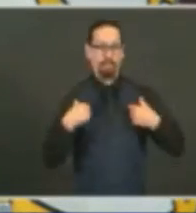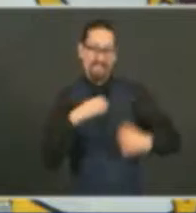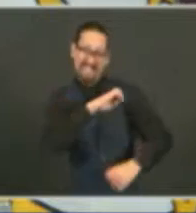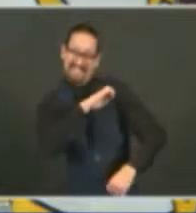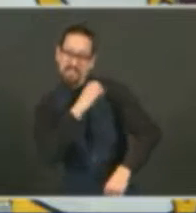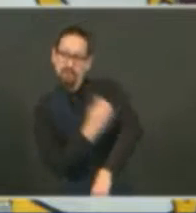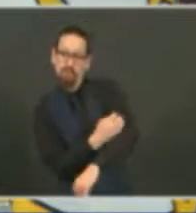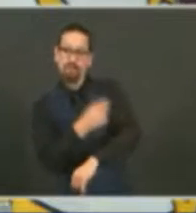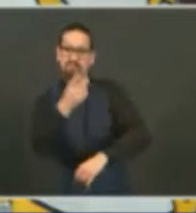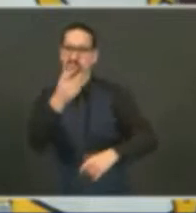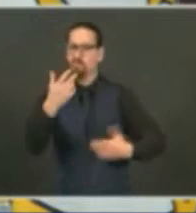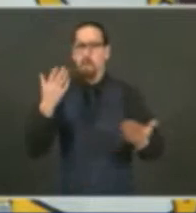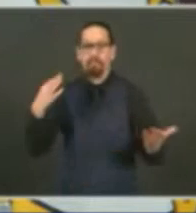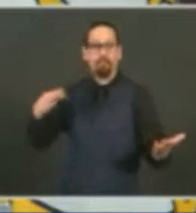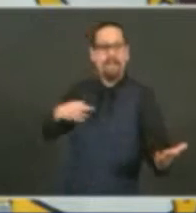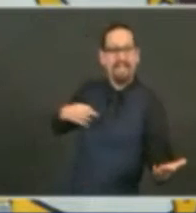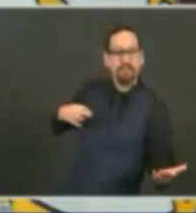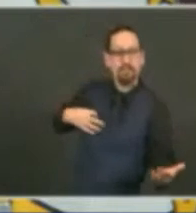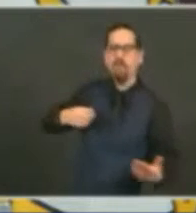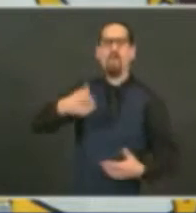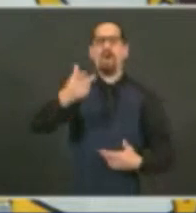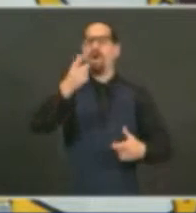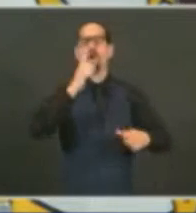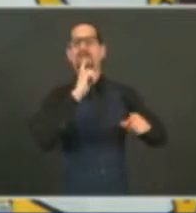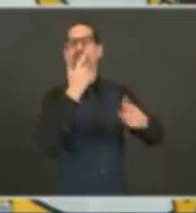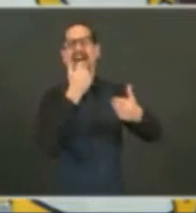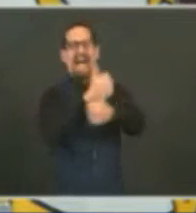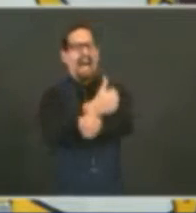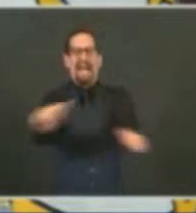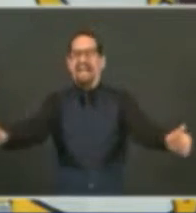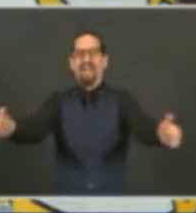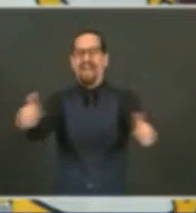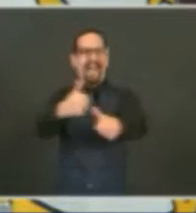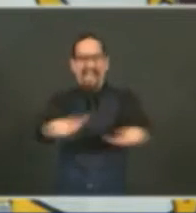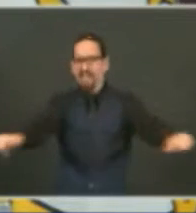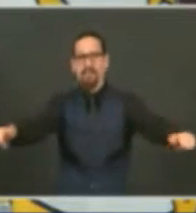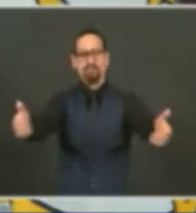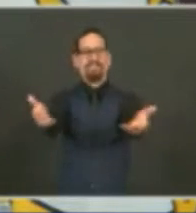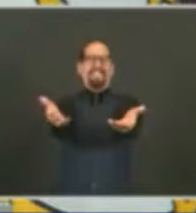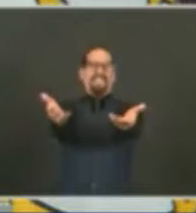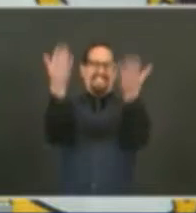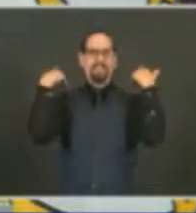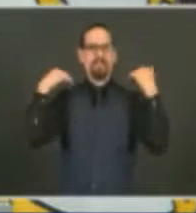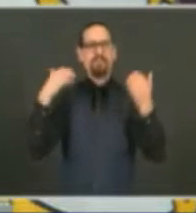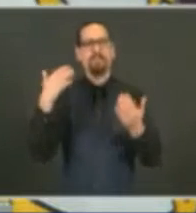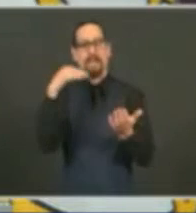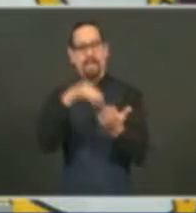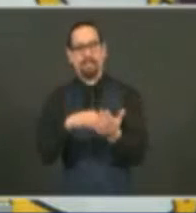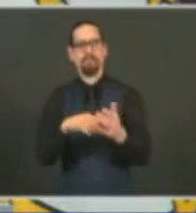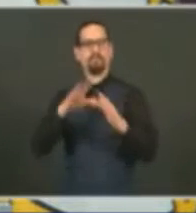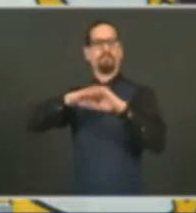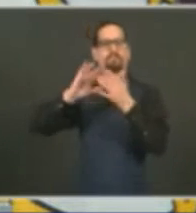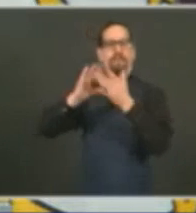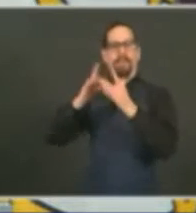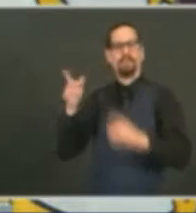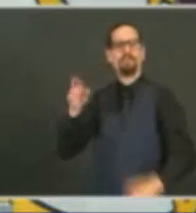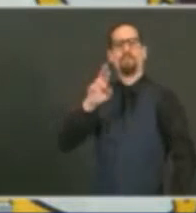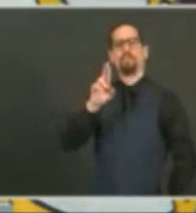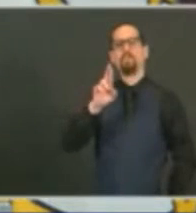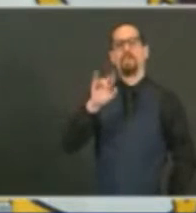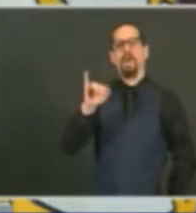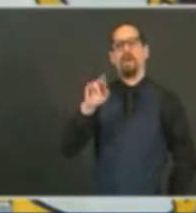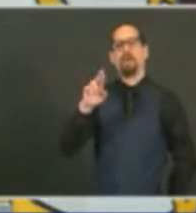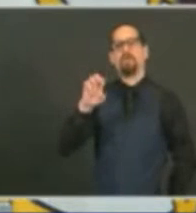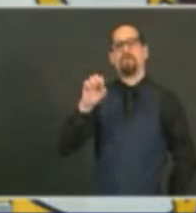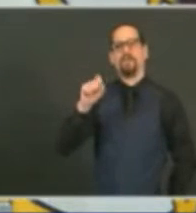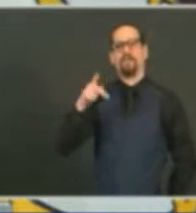volunteer in any way across our whole of government response, please go to riresponds.org. And I can